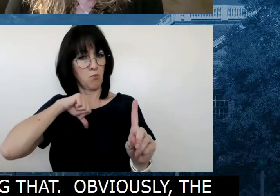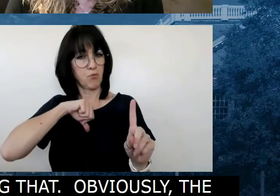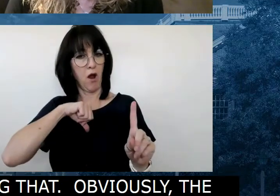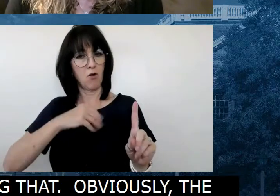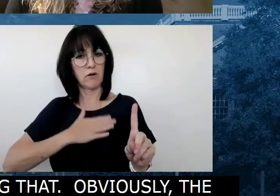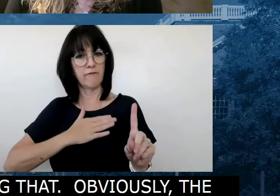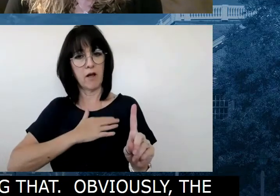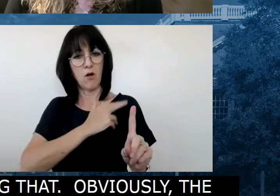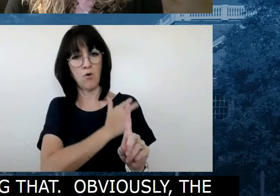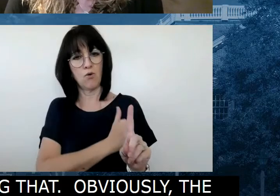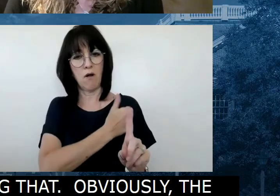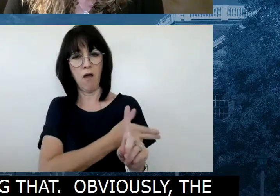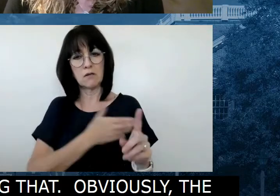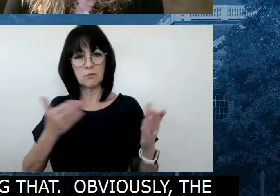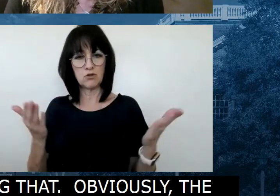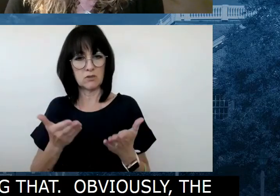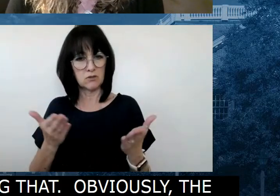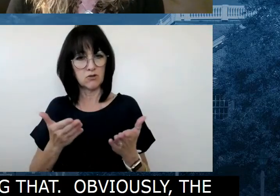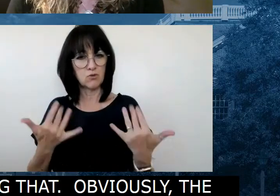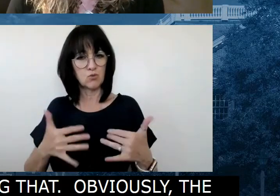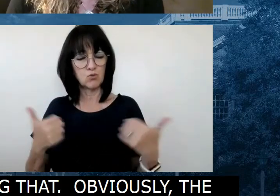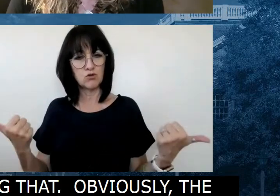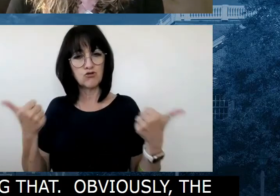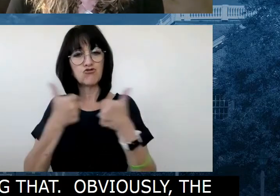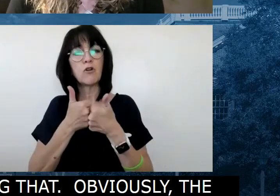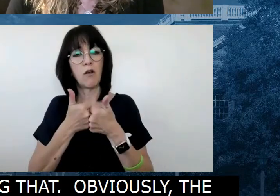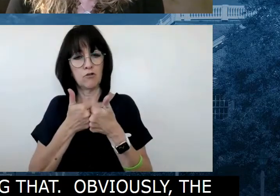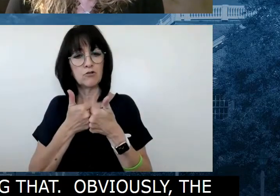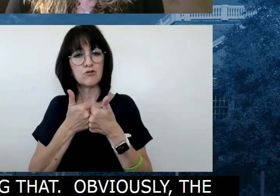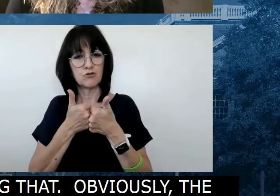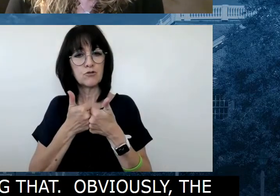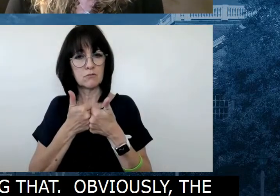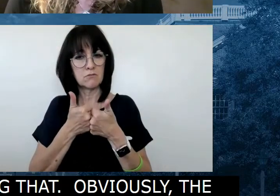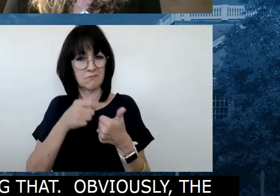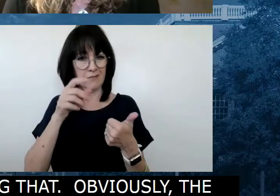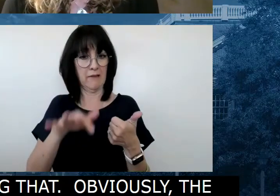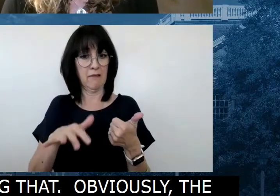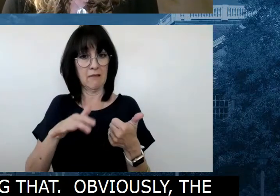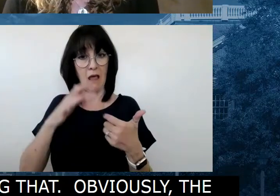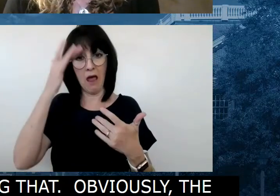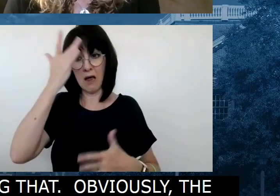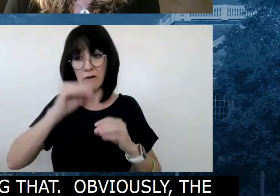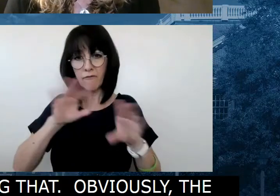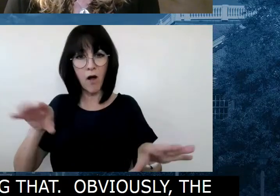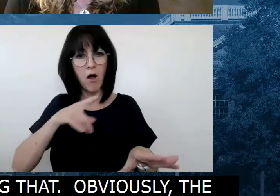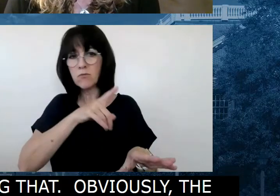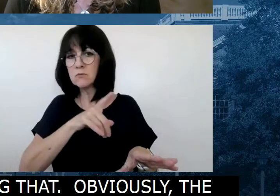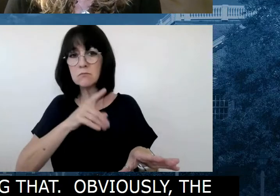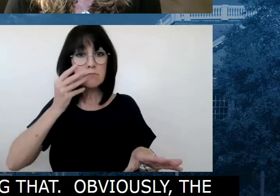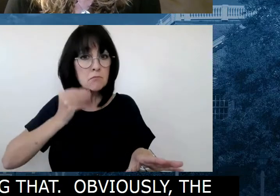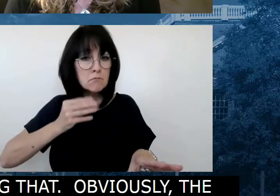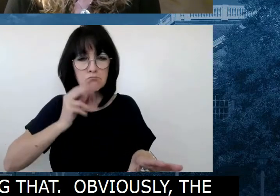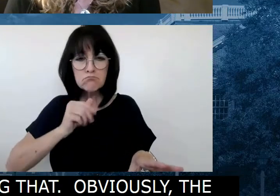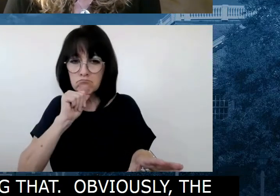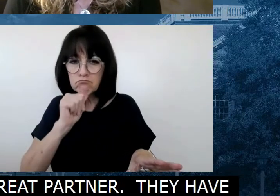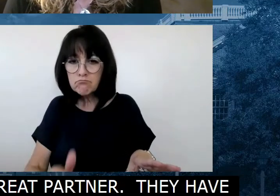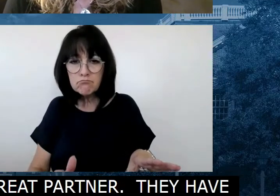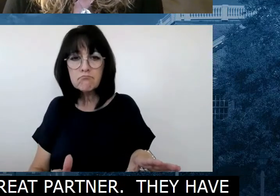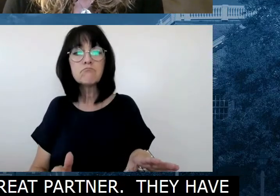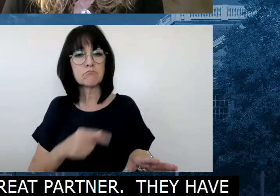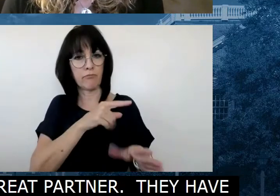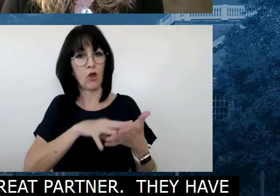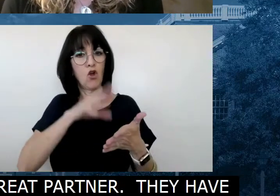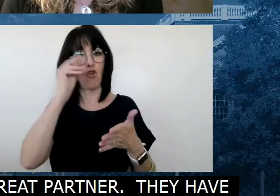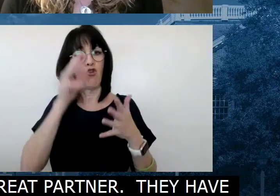thing to do with a kind of an unknown virus. They learned a lot in terms of treating